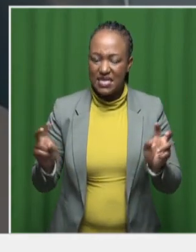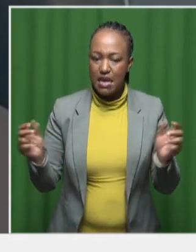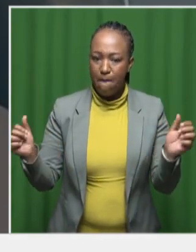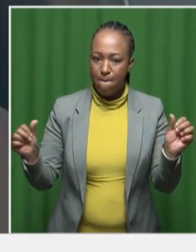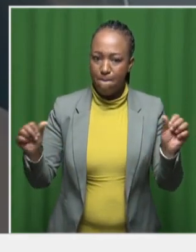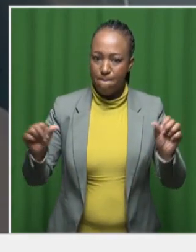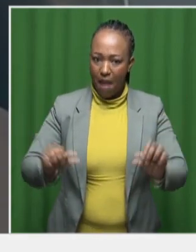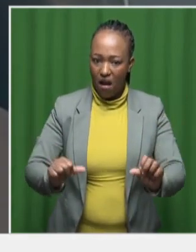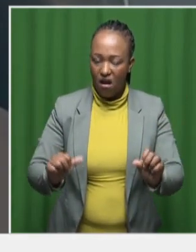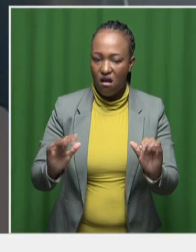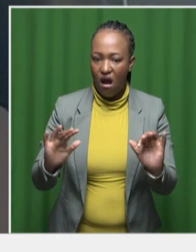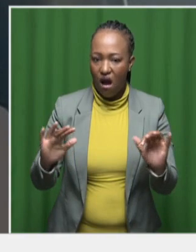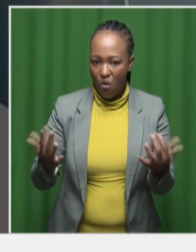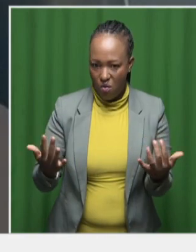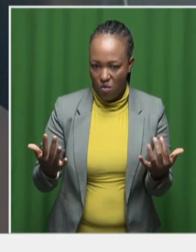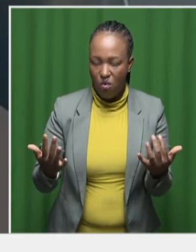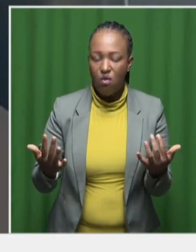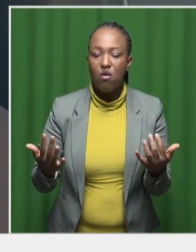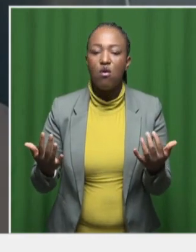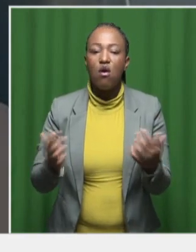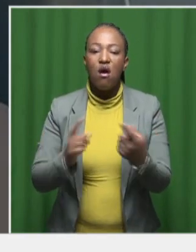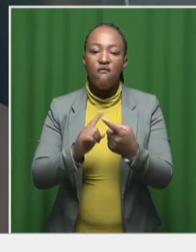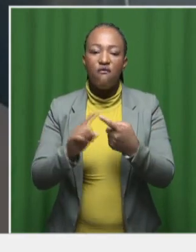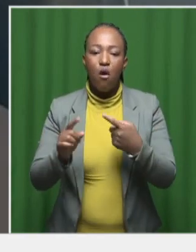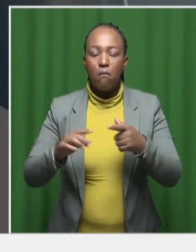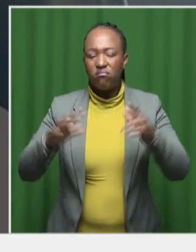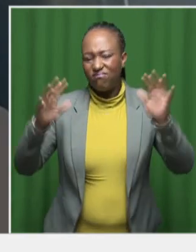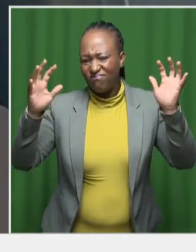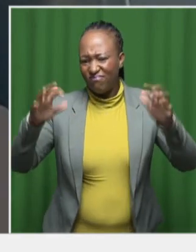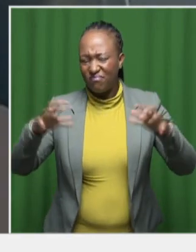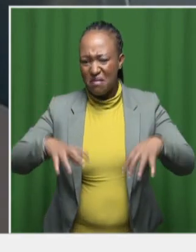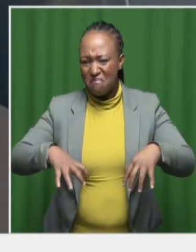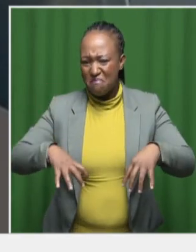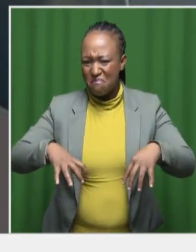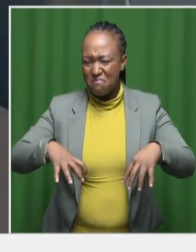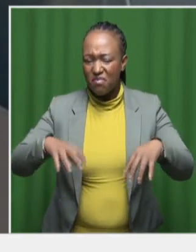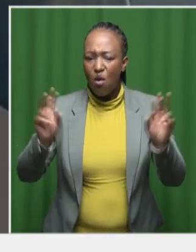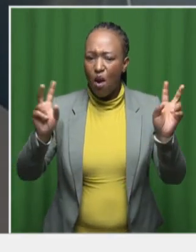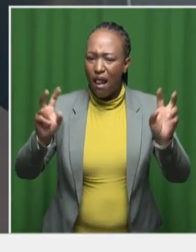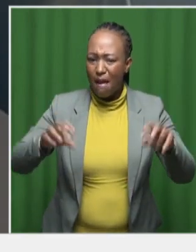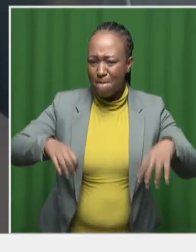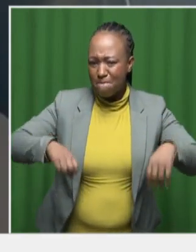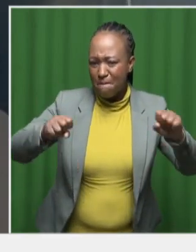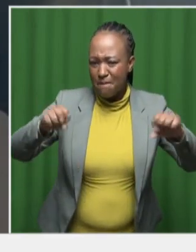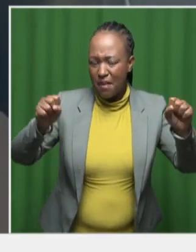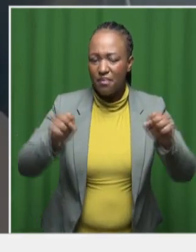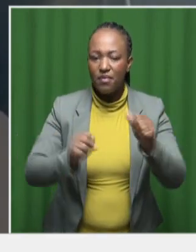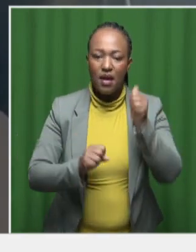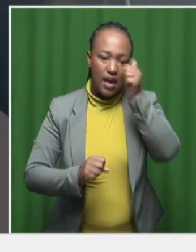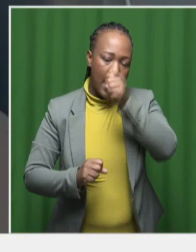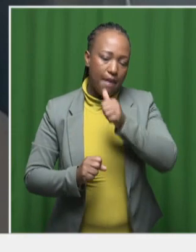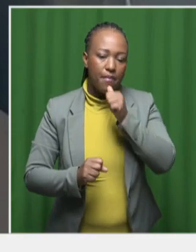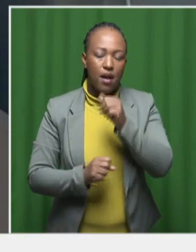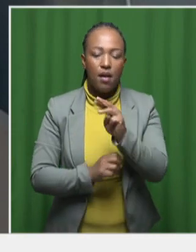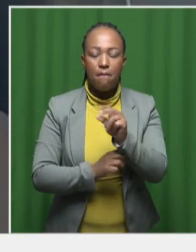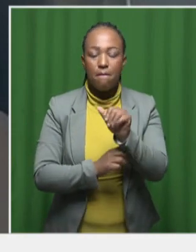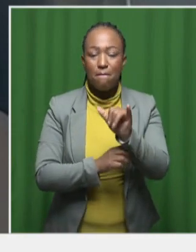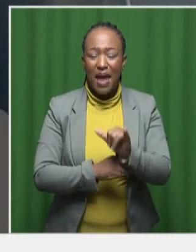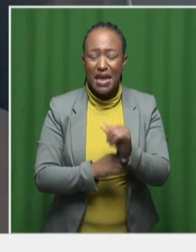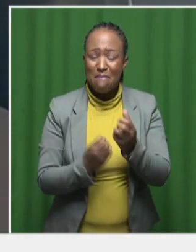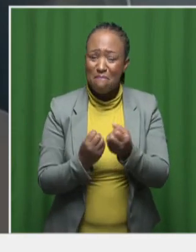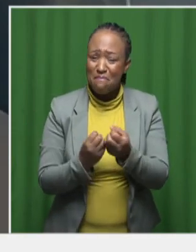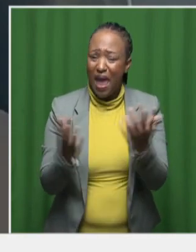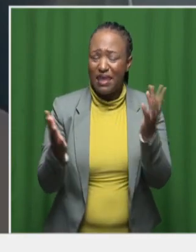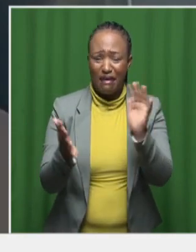floods in April and in May, we lost about 100 power stations in the city, which were severely